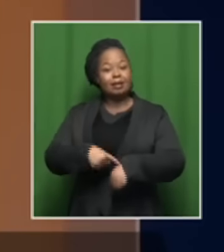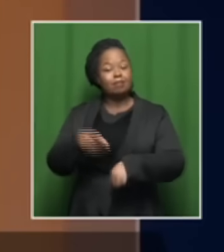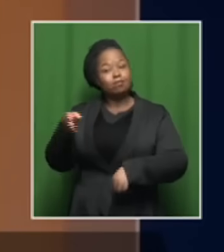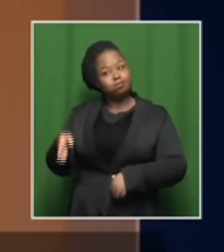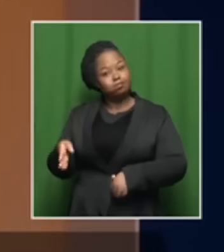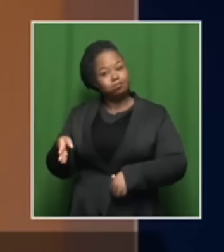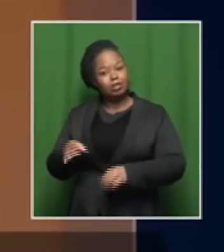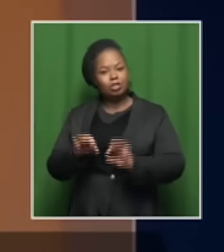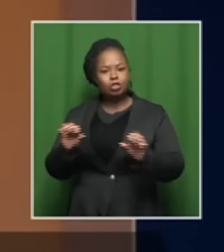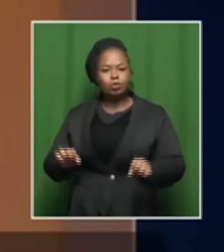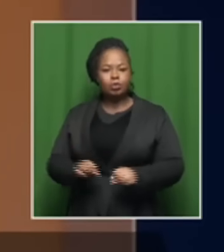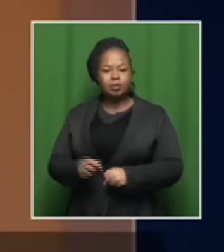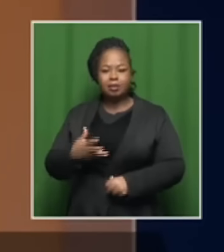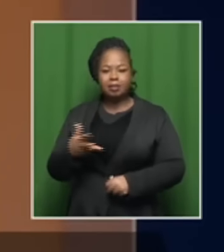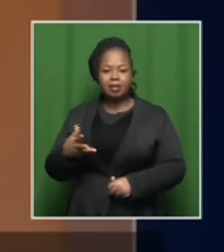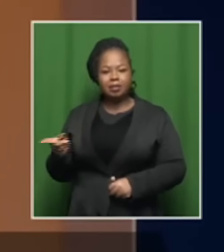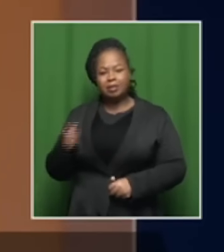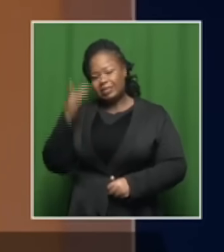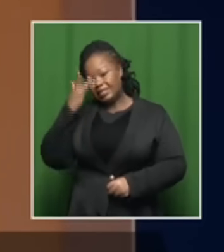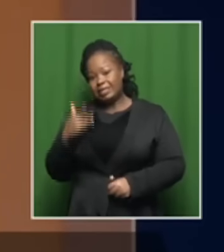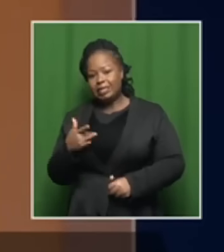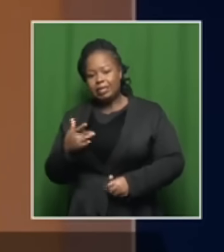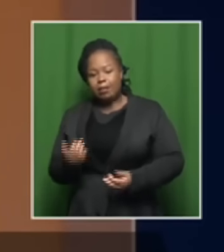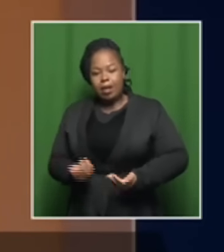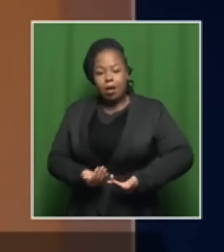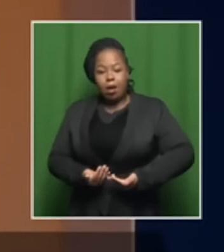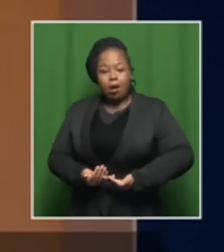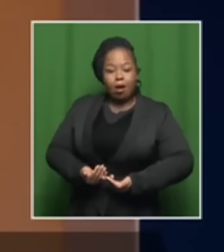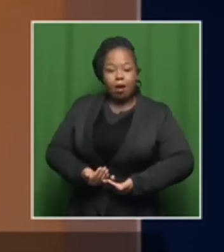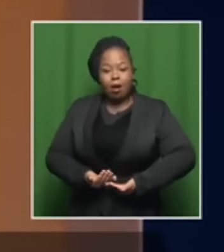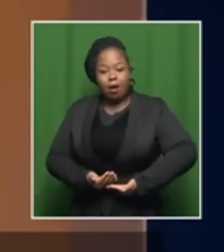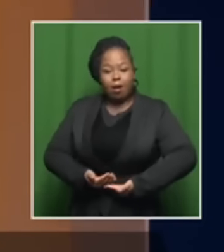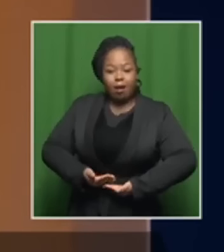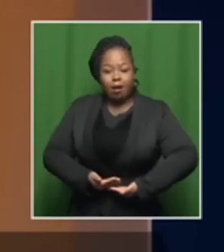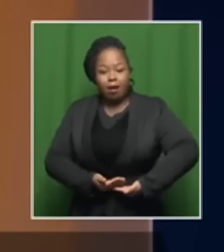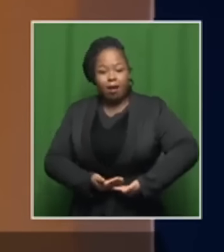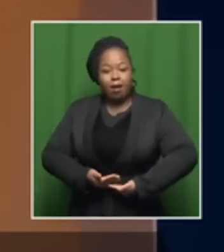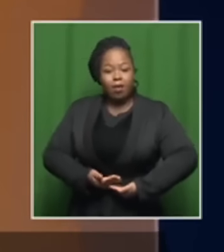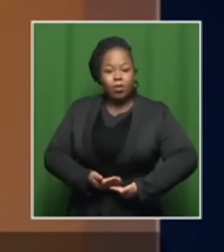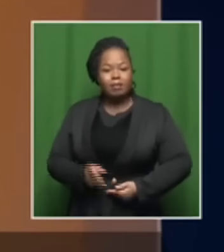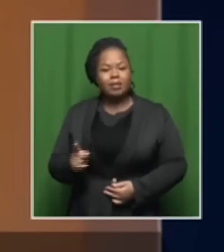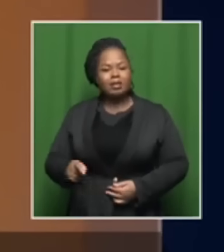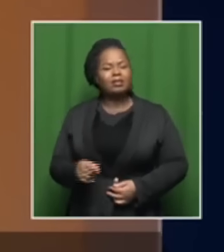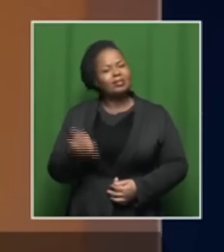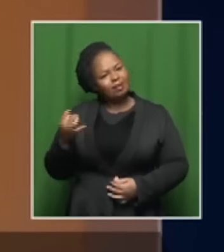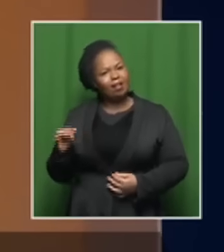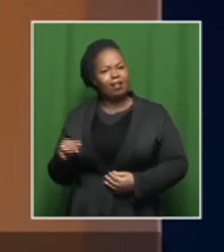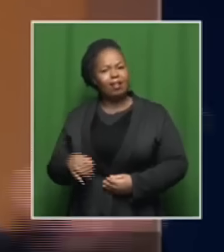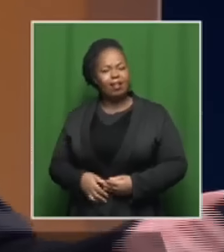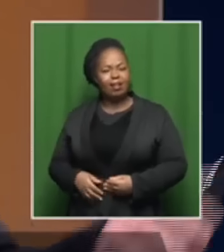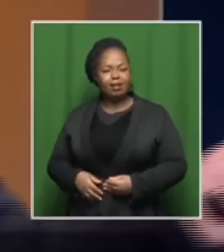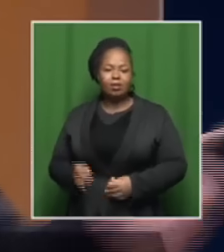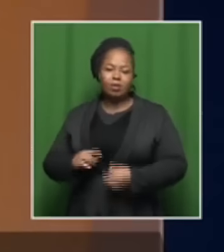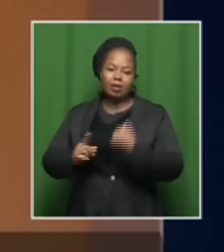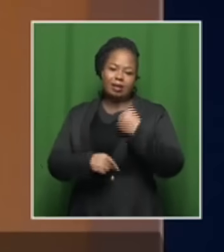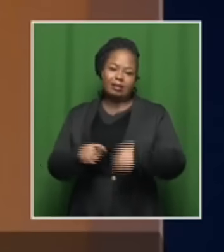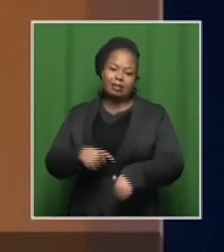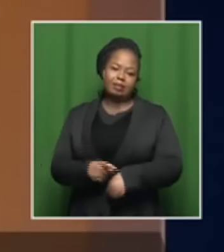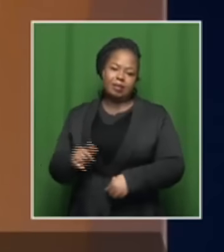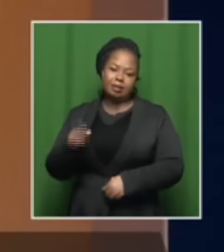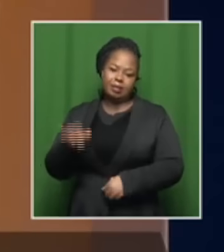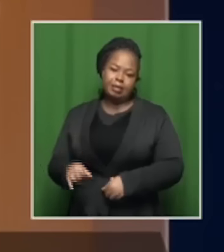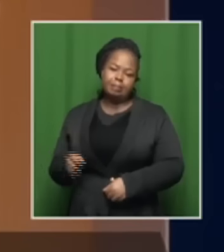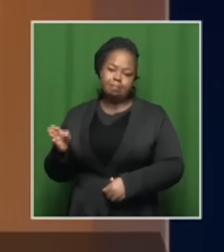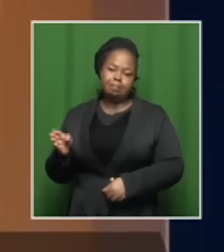studio, her mom was ill, and I had to bring her in my, like a little baby. Yeah. That was the last time Amy was in